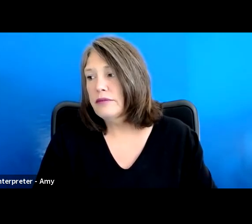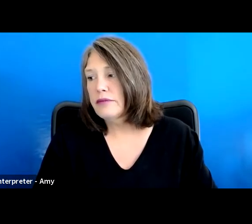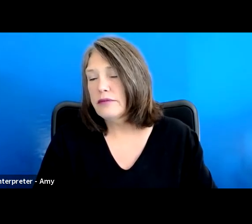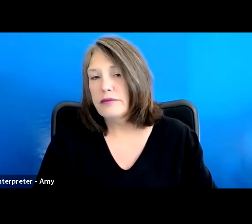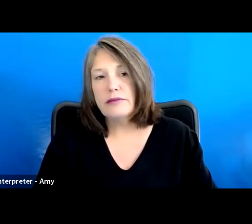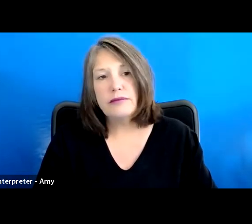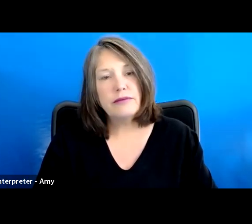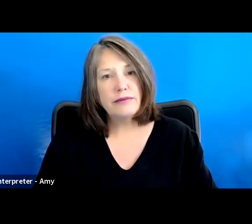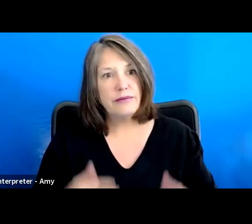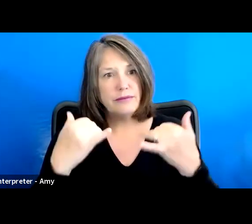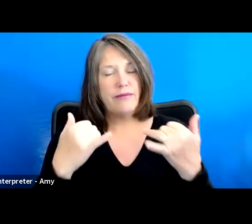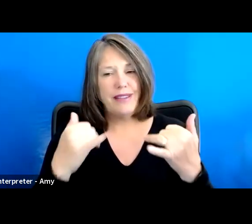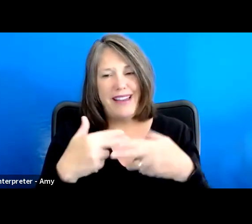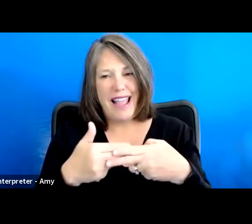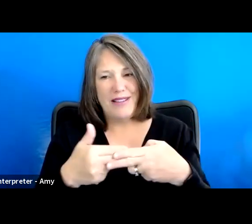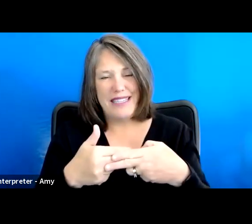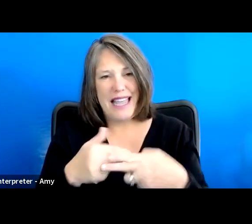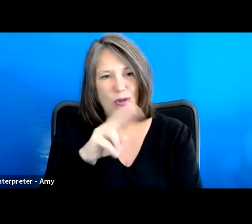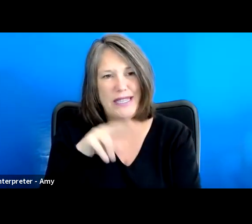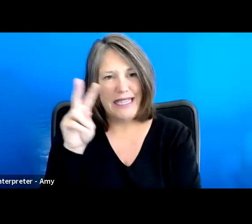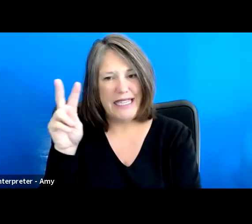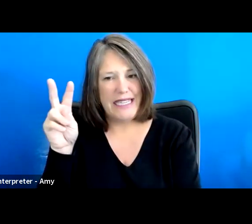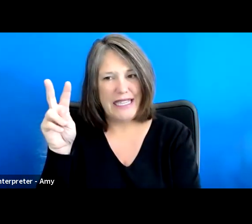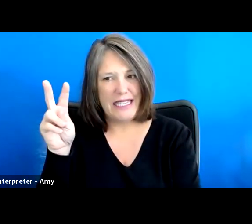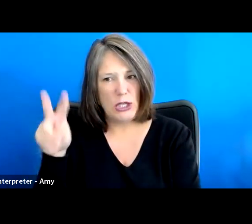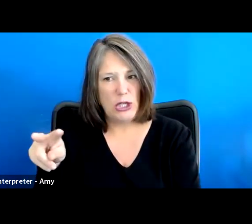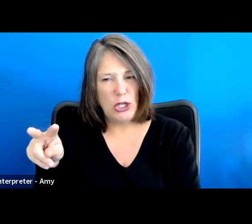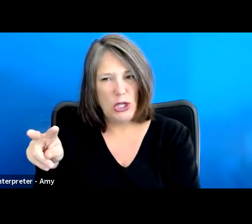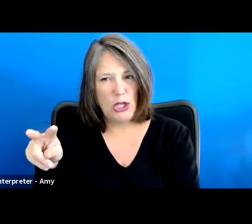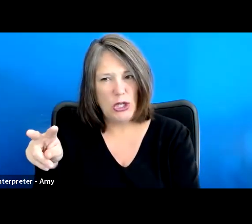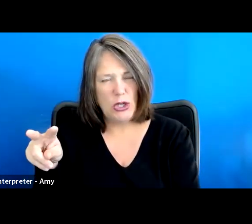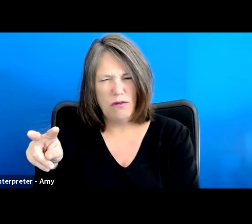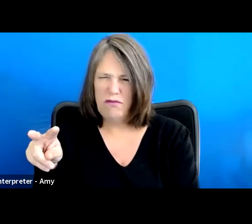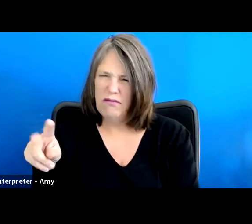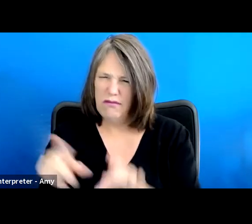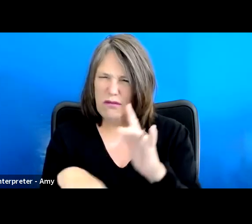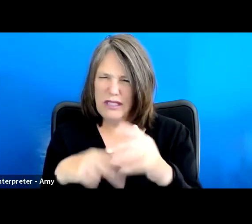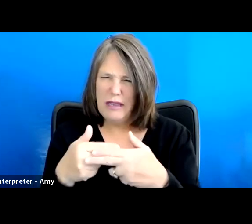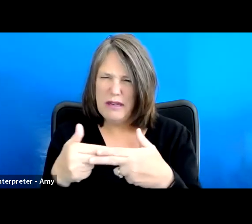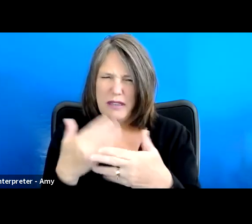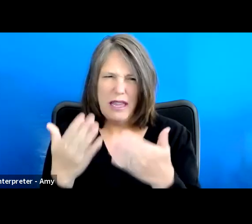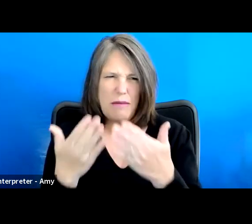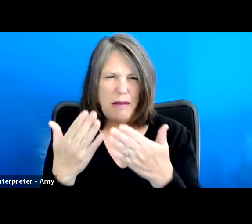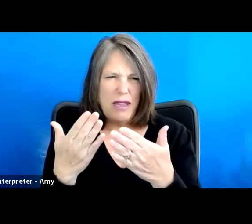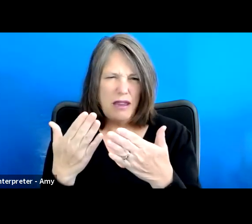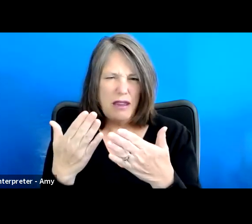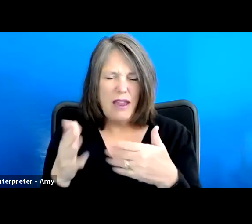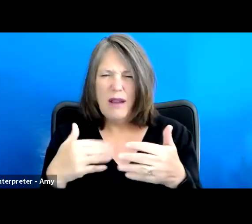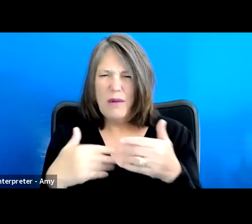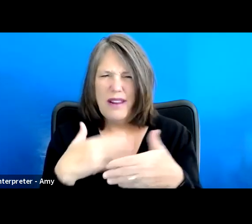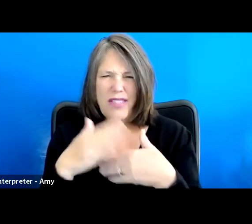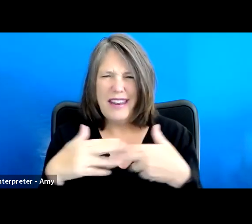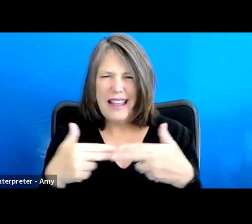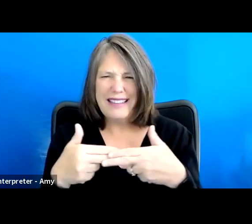Here to slide 22, please. I think we skipped a slide maybe. Whatever the next slide